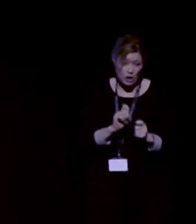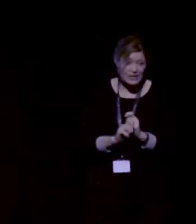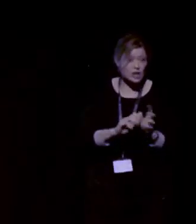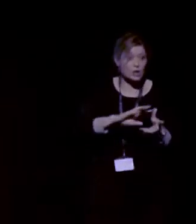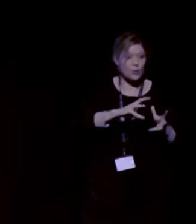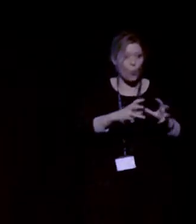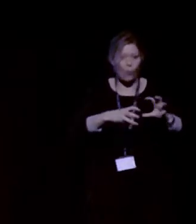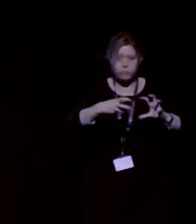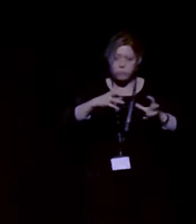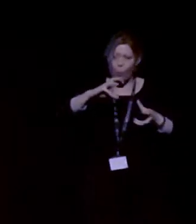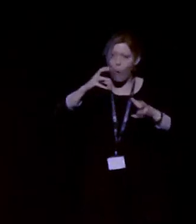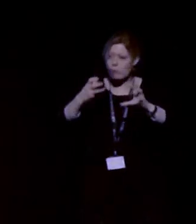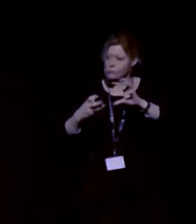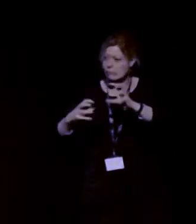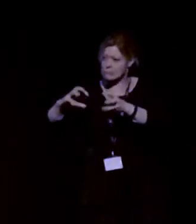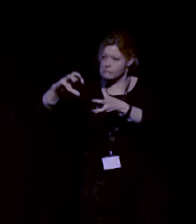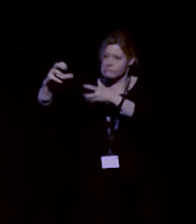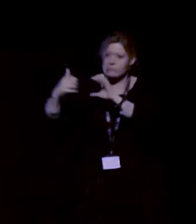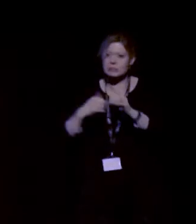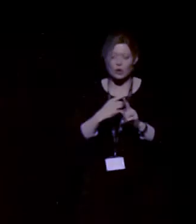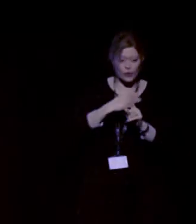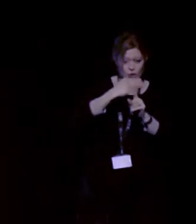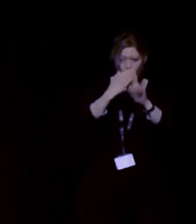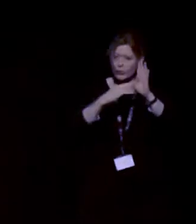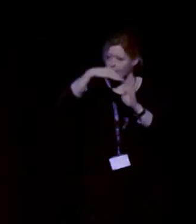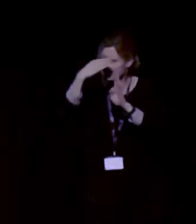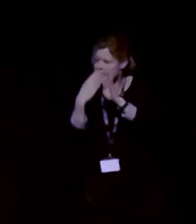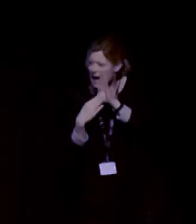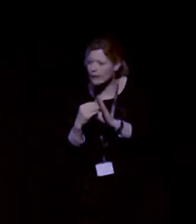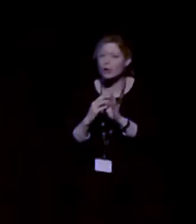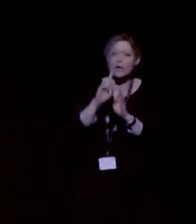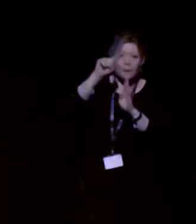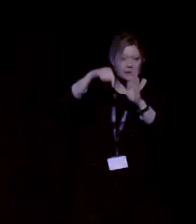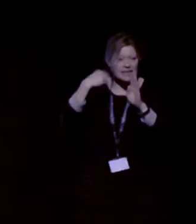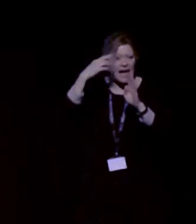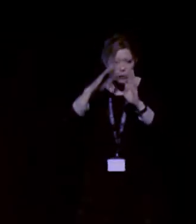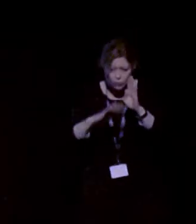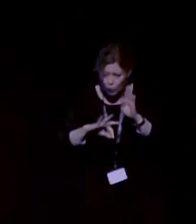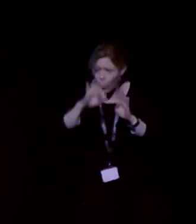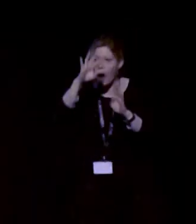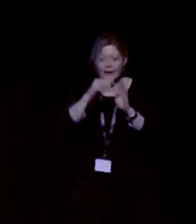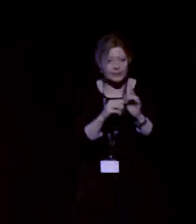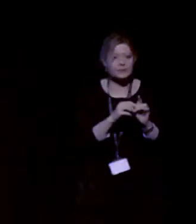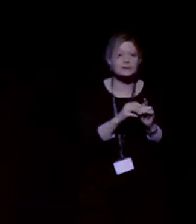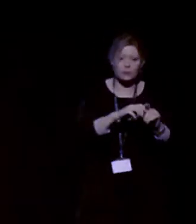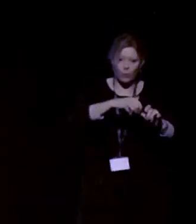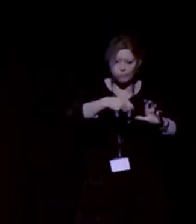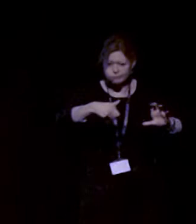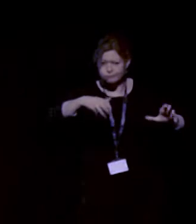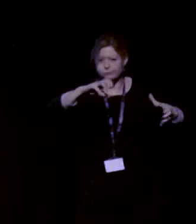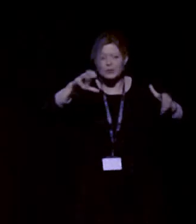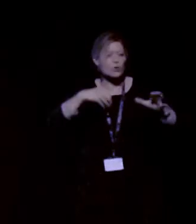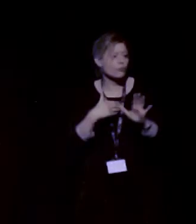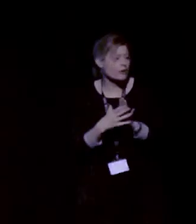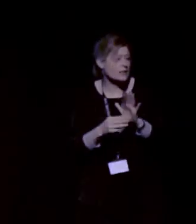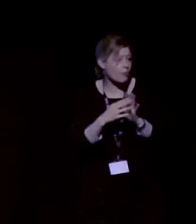in some way, like tones that are changing in loudness and pitch all the time, or the sound of falling